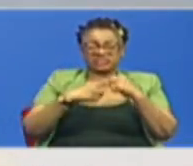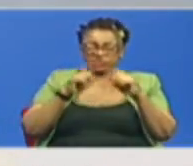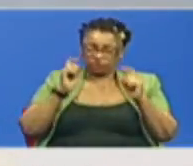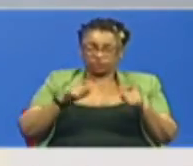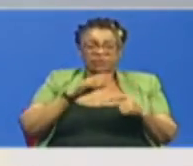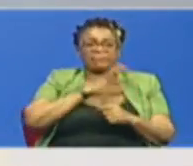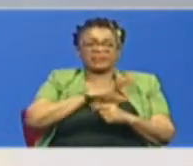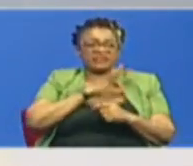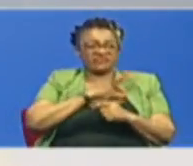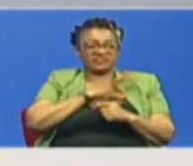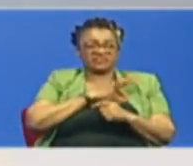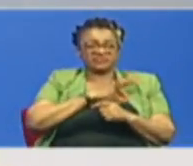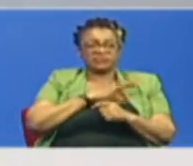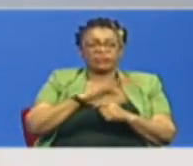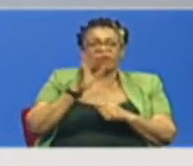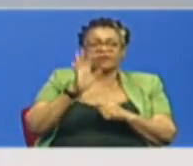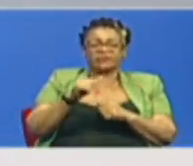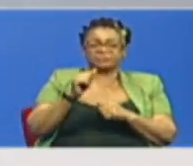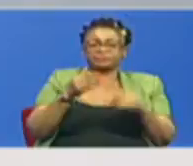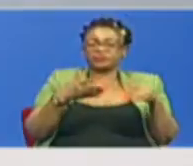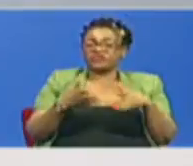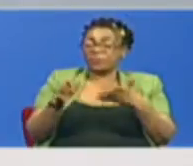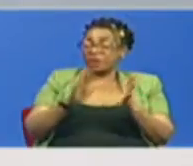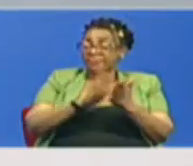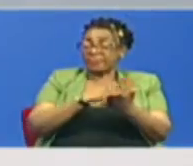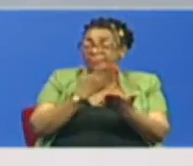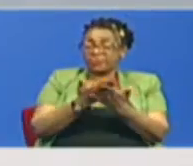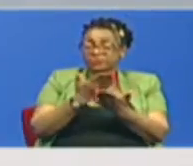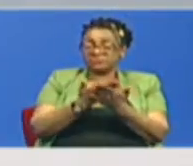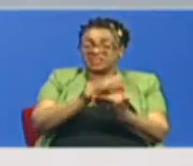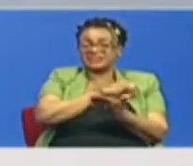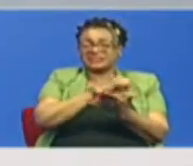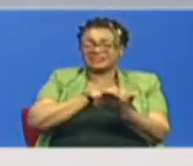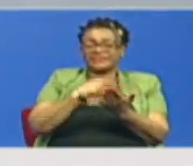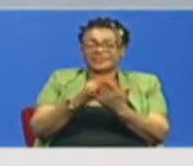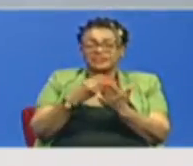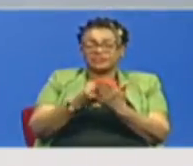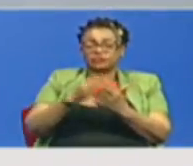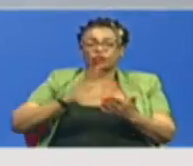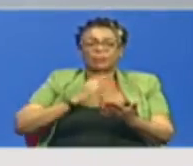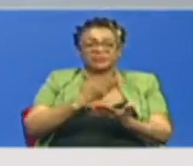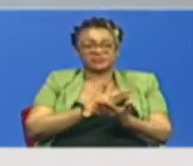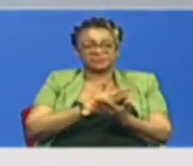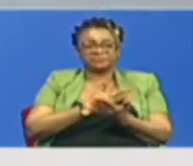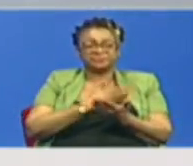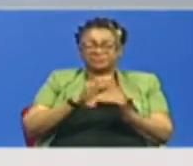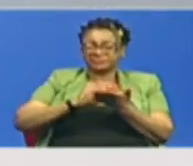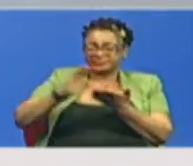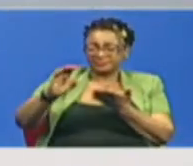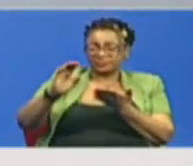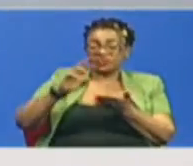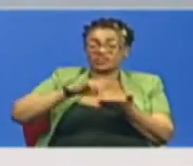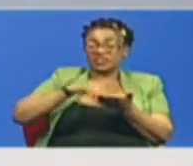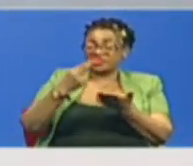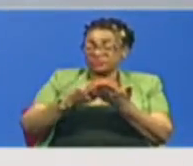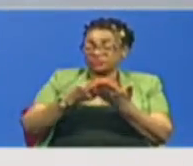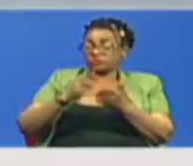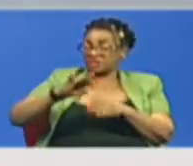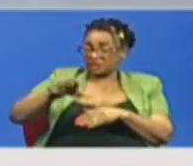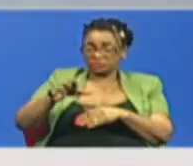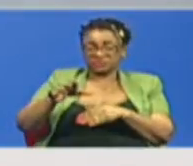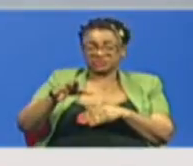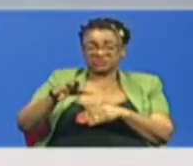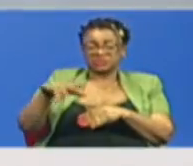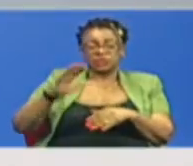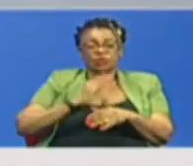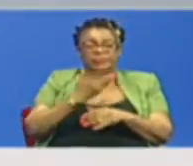the third generation formula proposed by the Senate Finance Committee on allocation of revenue to the counties. The committee